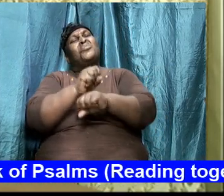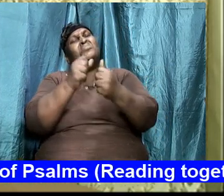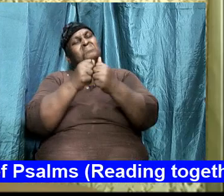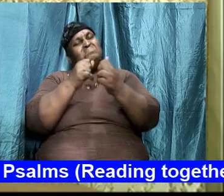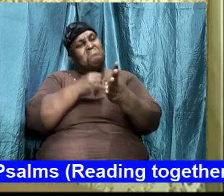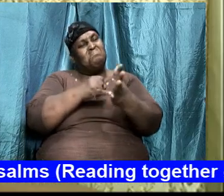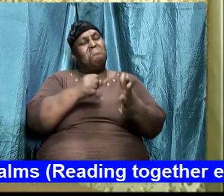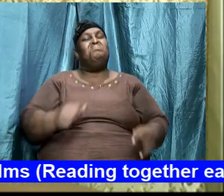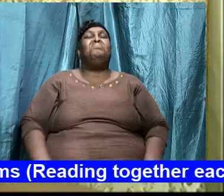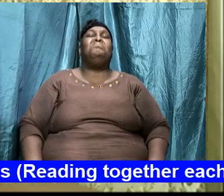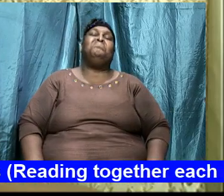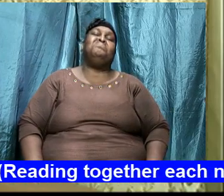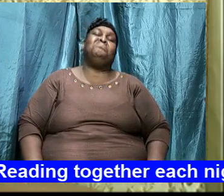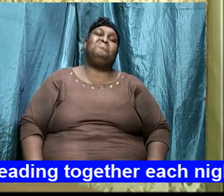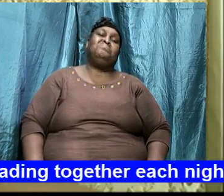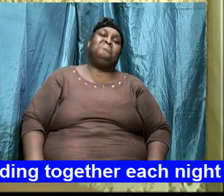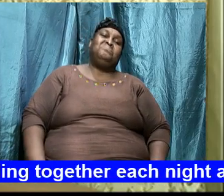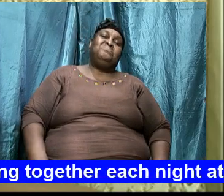so